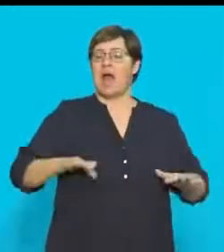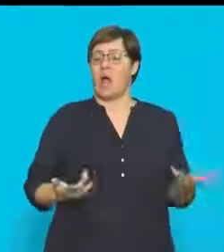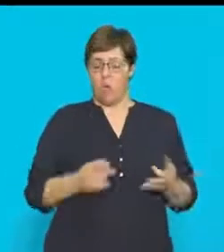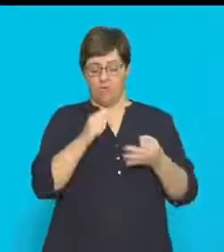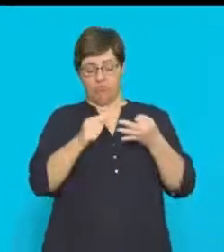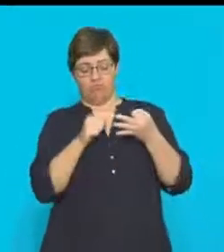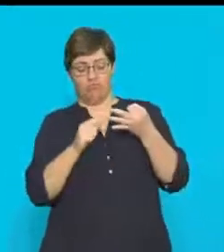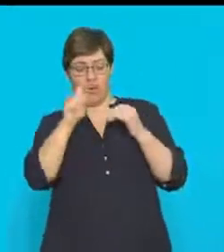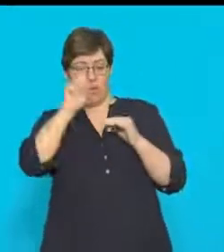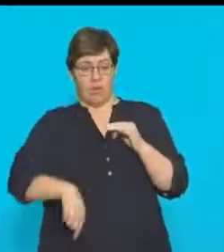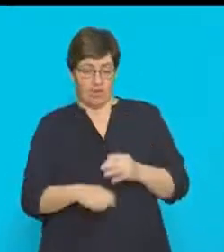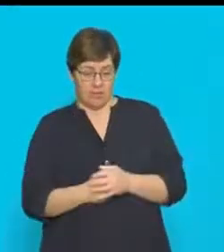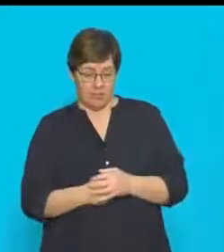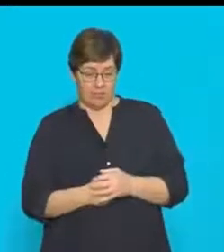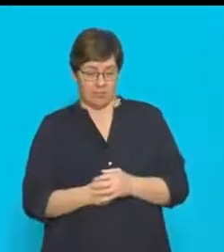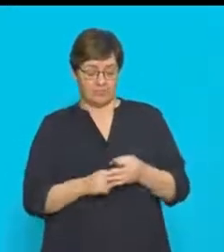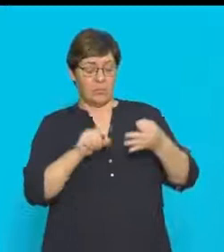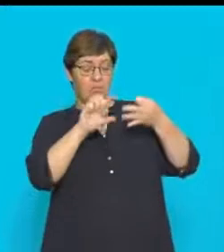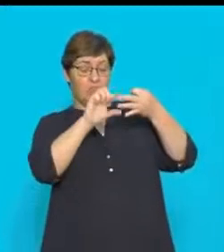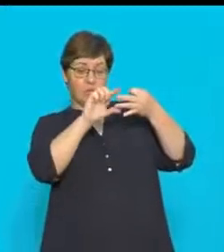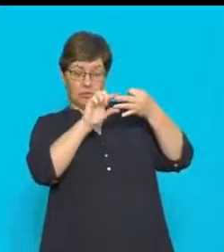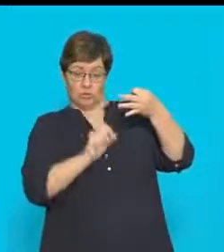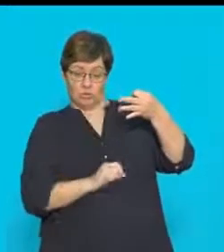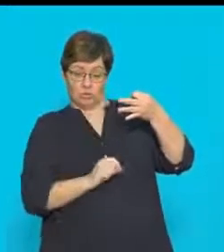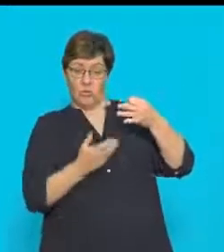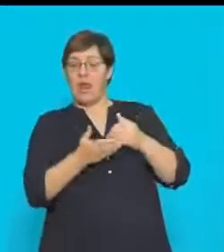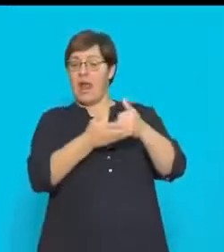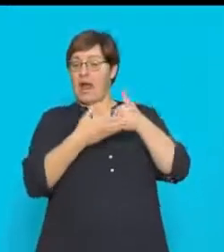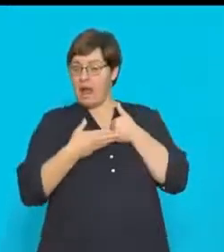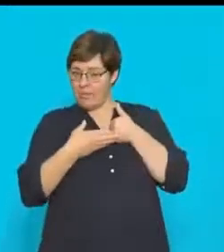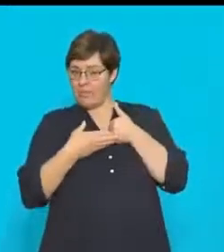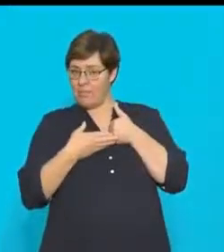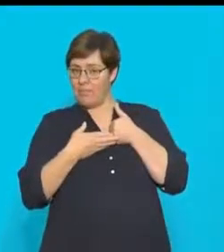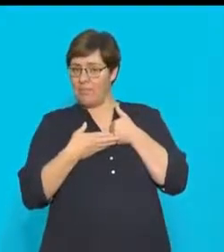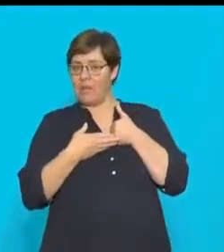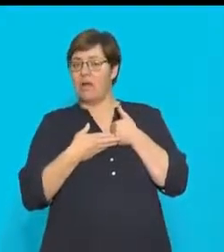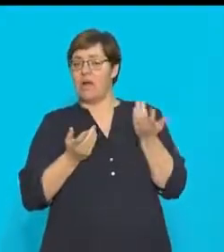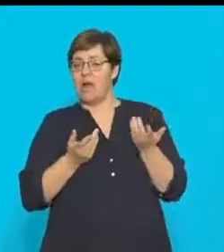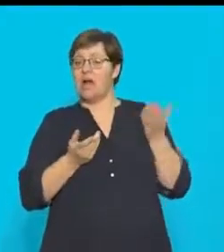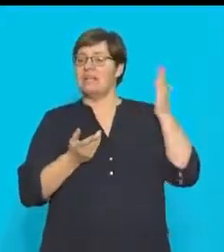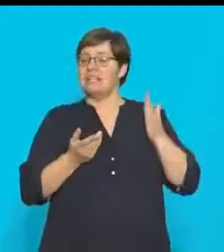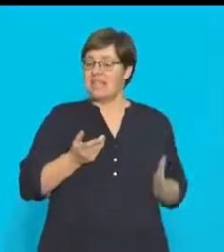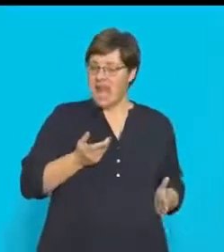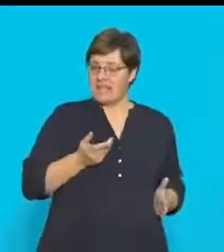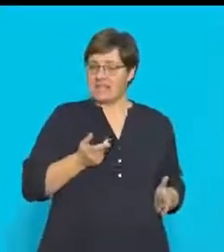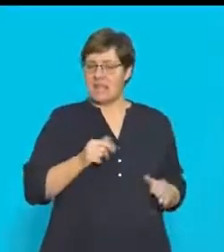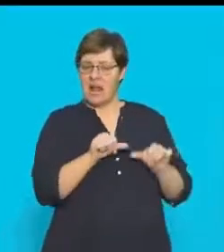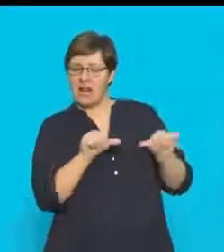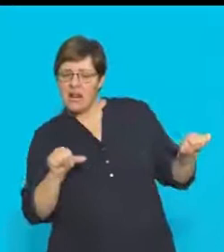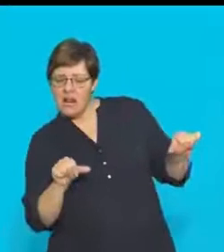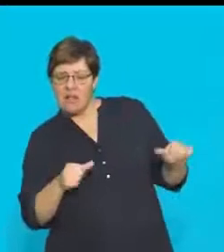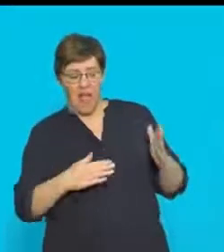rules. The first two rules will help us to find the lengths of sides as well as